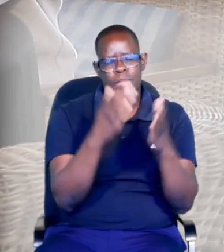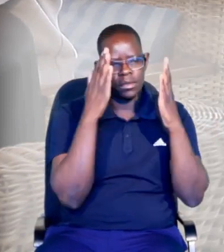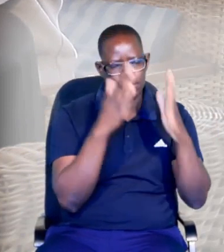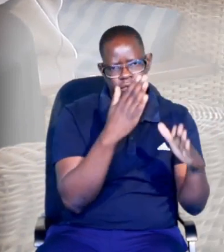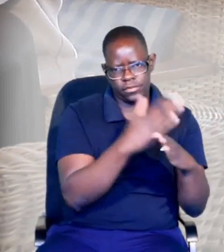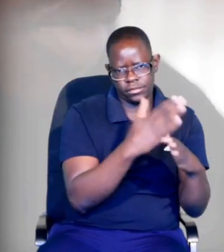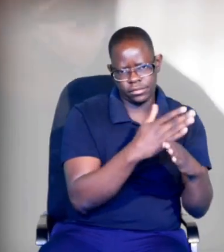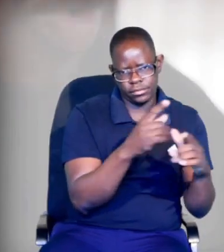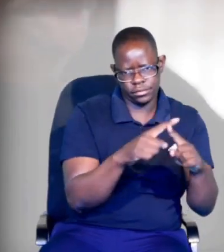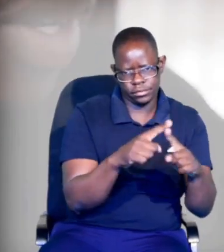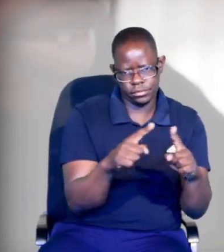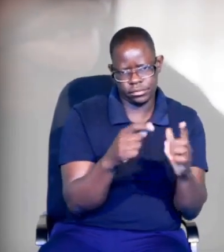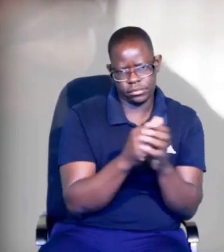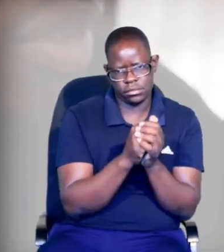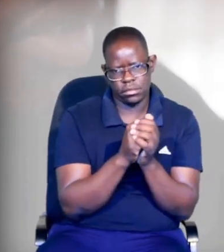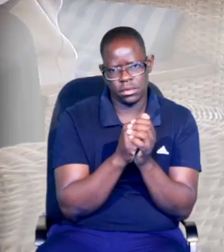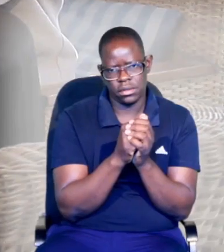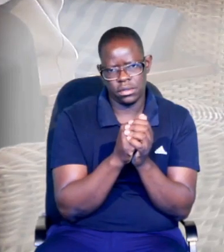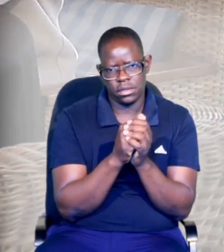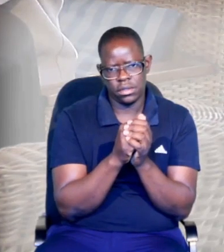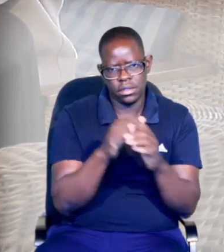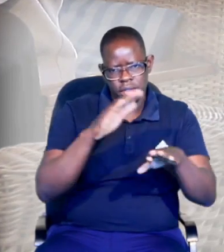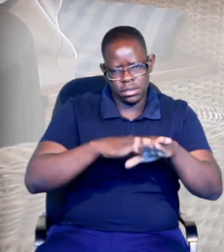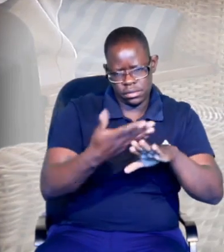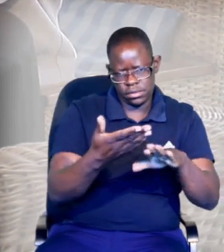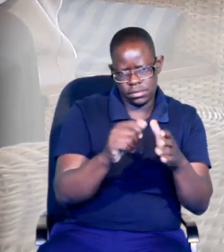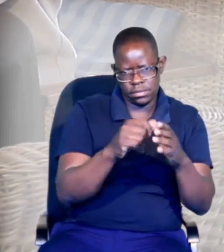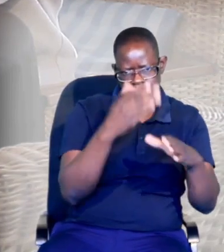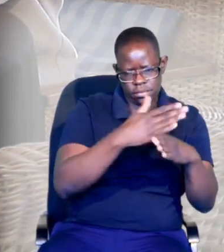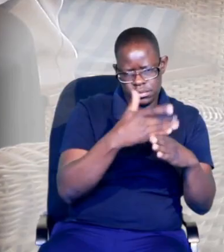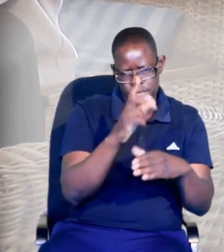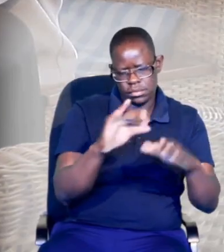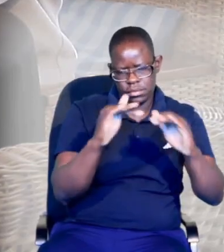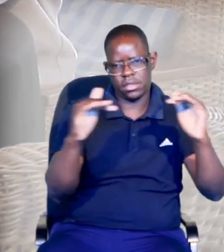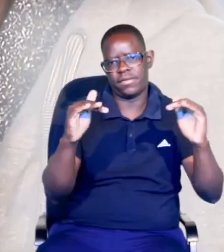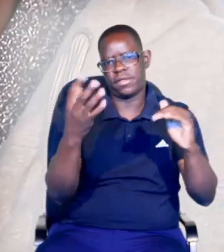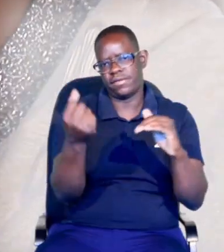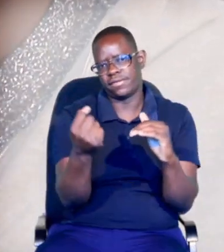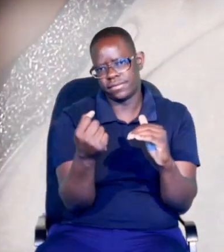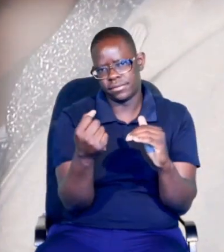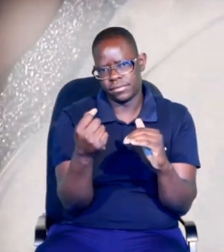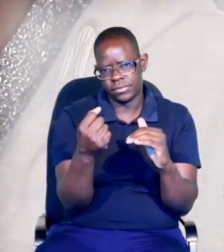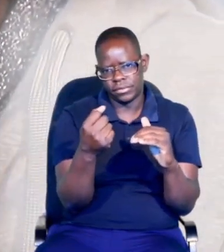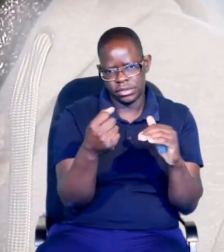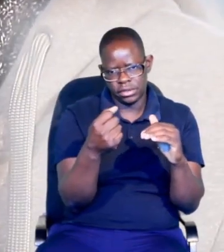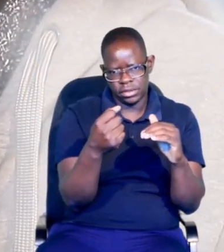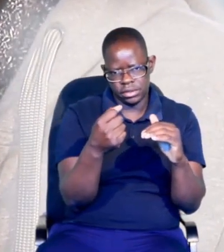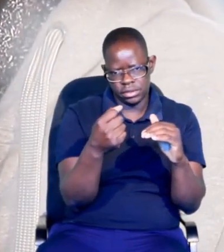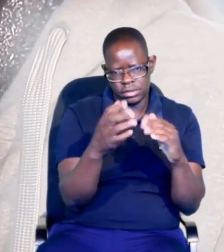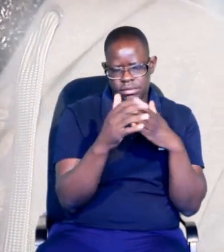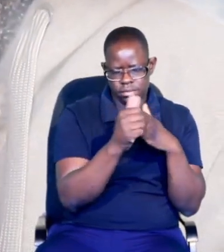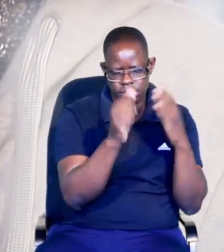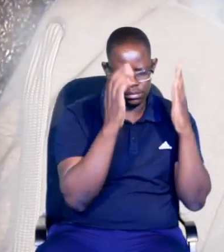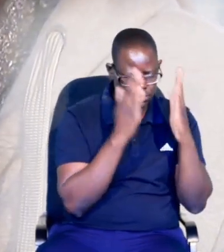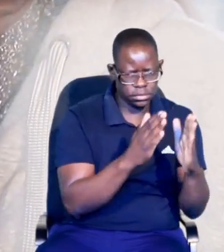of labor, there are rankings. What do you mean by rankings? Like workers or employees are on different levels. In terms of